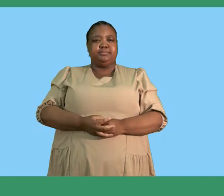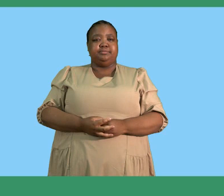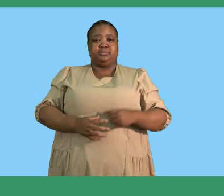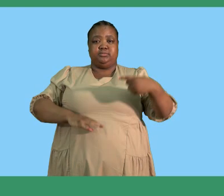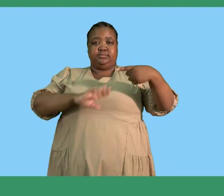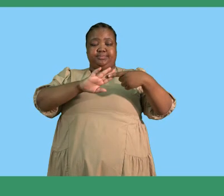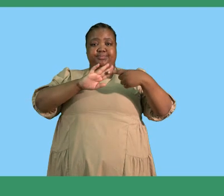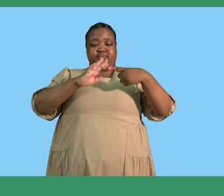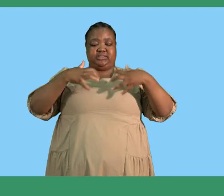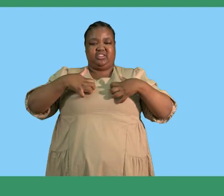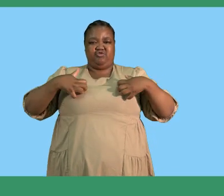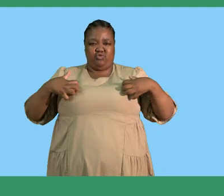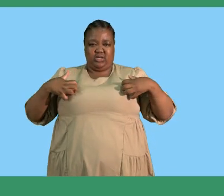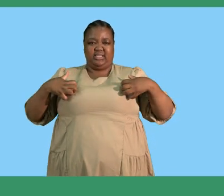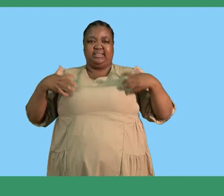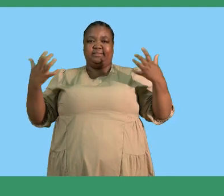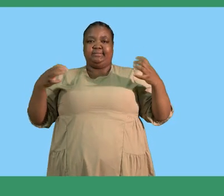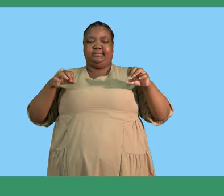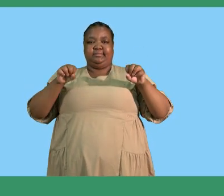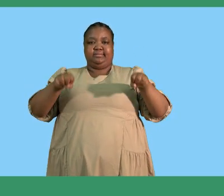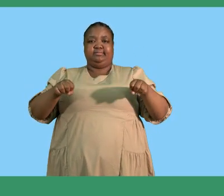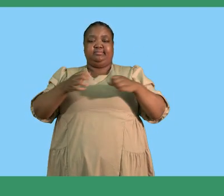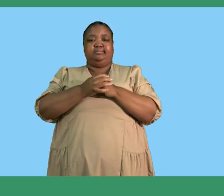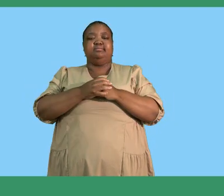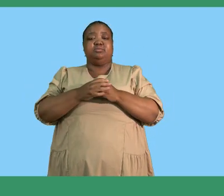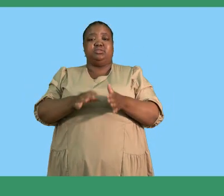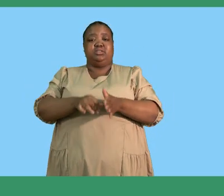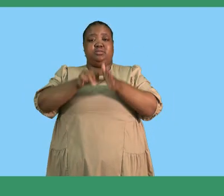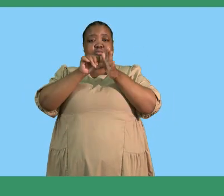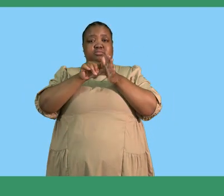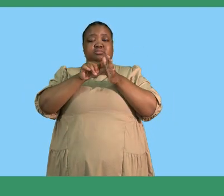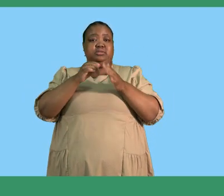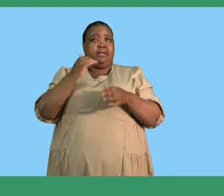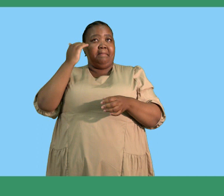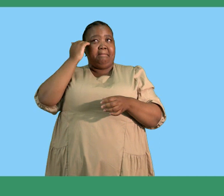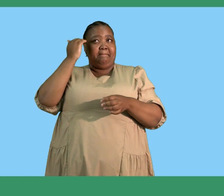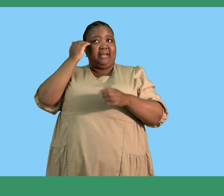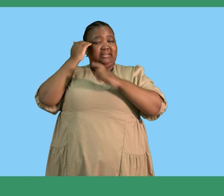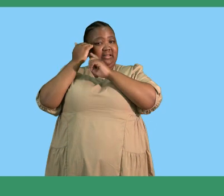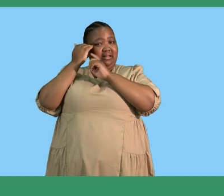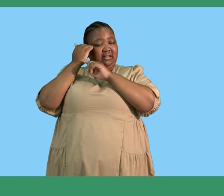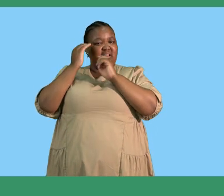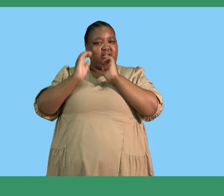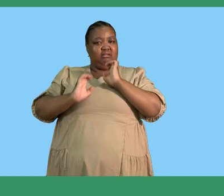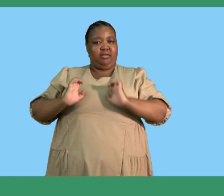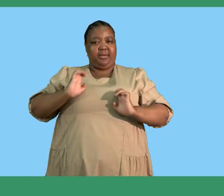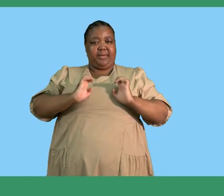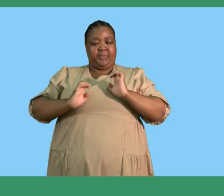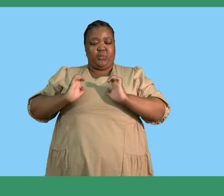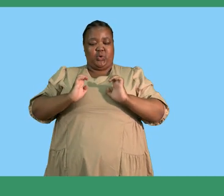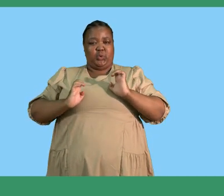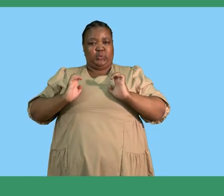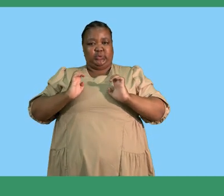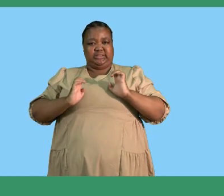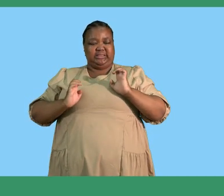topic. Firstly, stress, which is the state of, very importantly, mental as well as